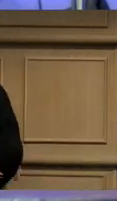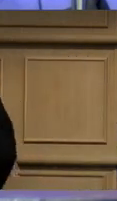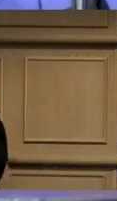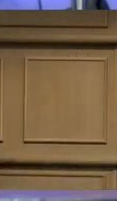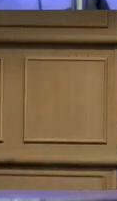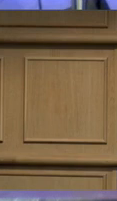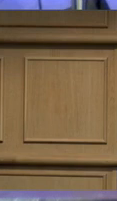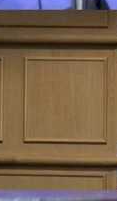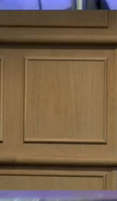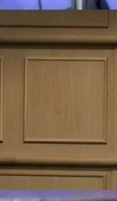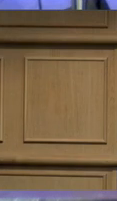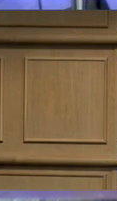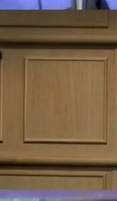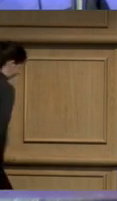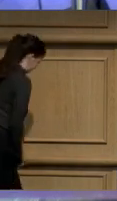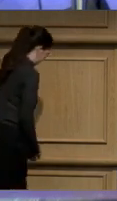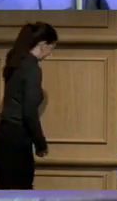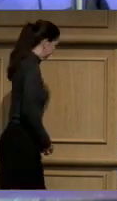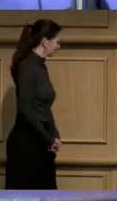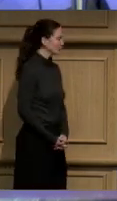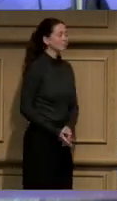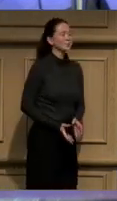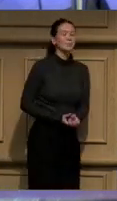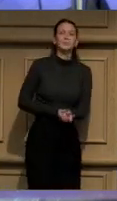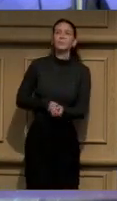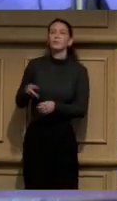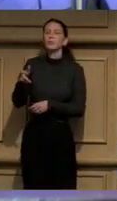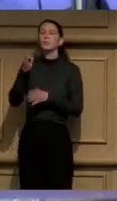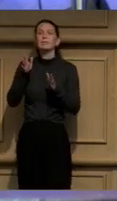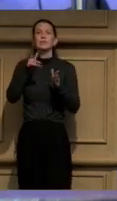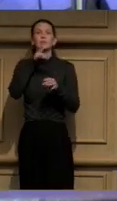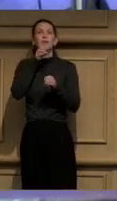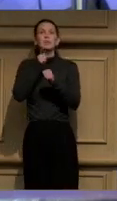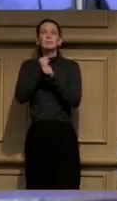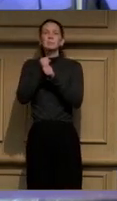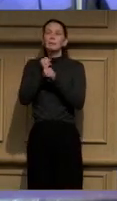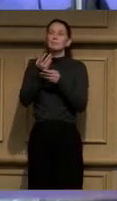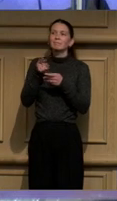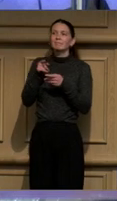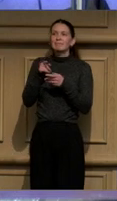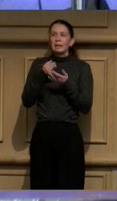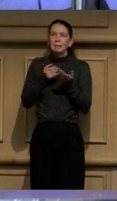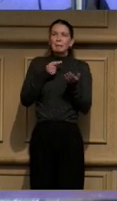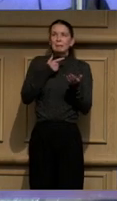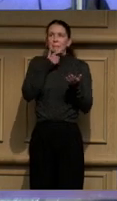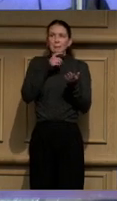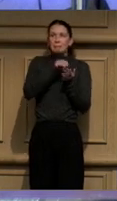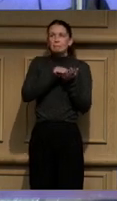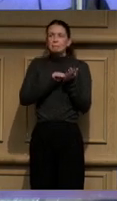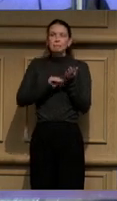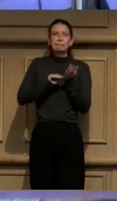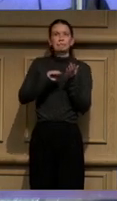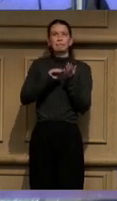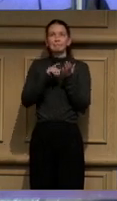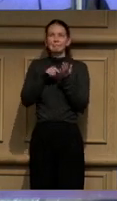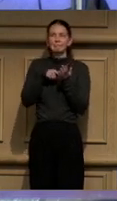and actually, you know, something like the support that that members